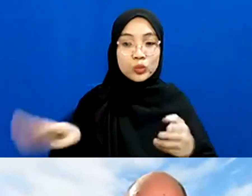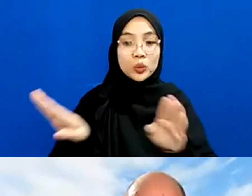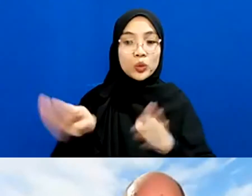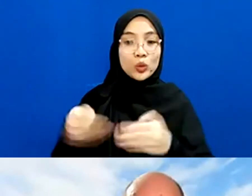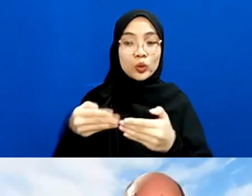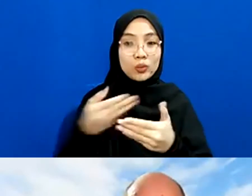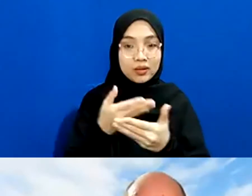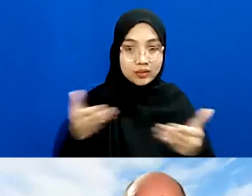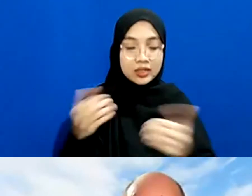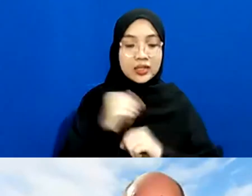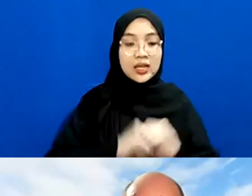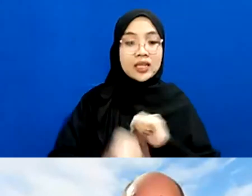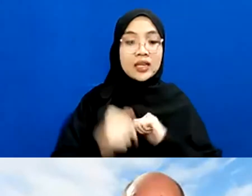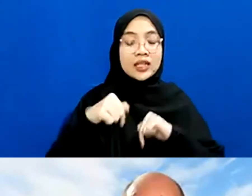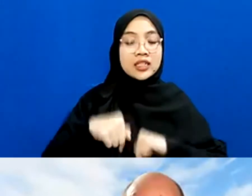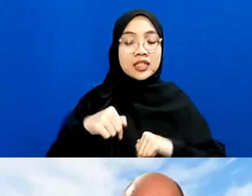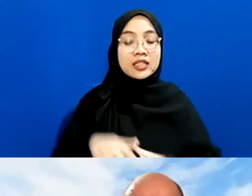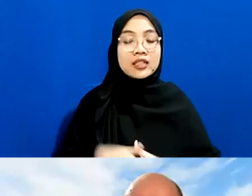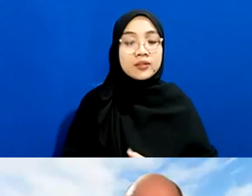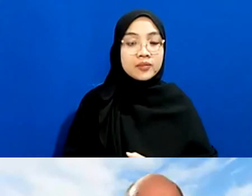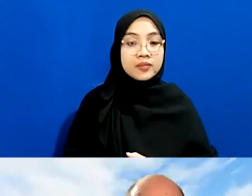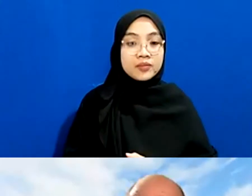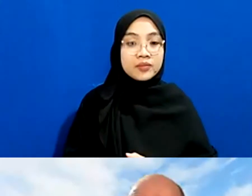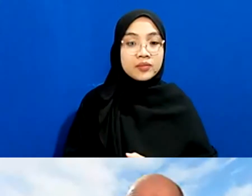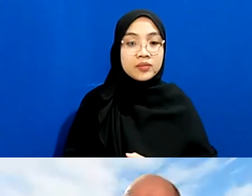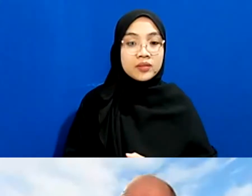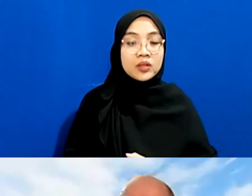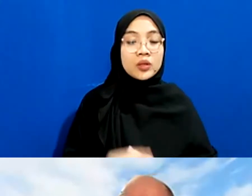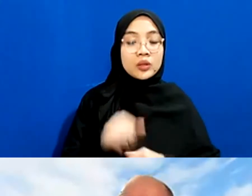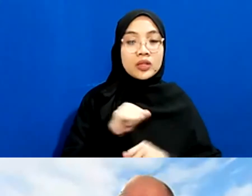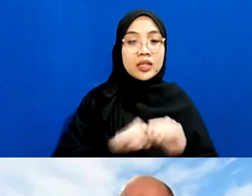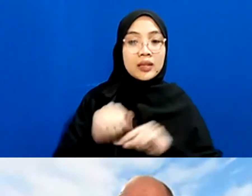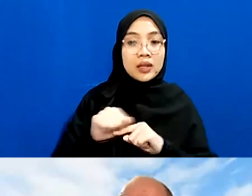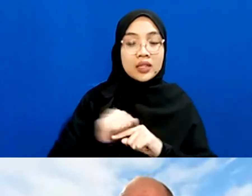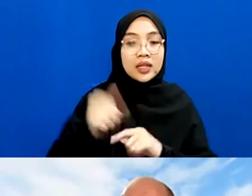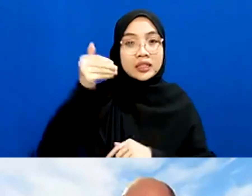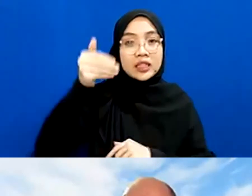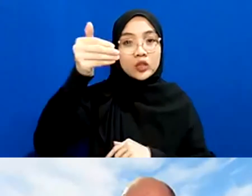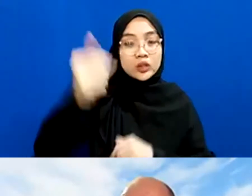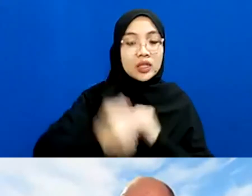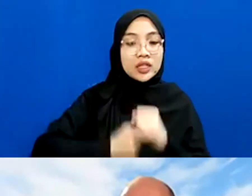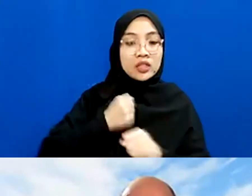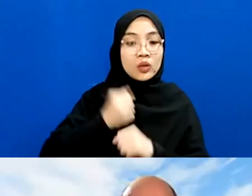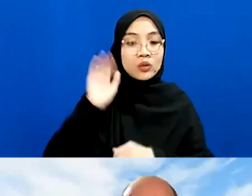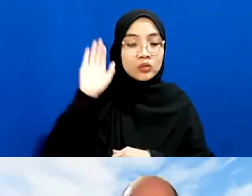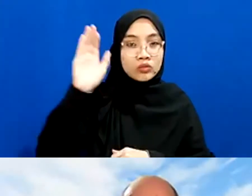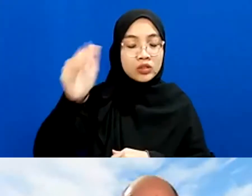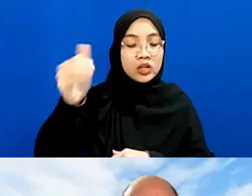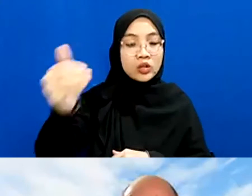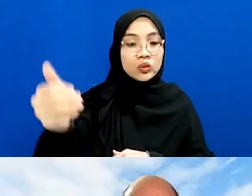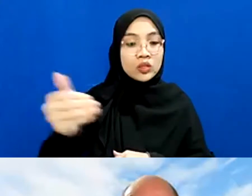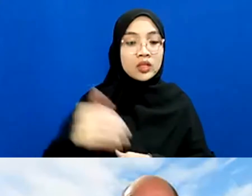yes, we are looking forward to our next summer course next year, and we do